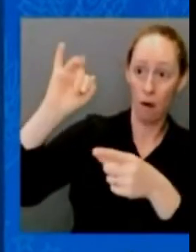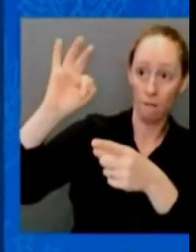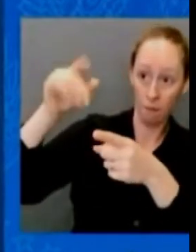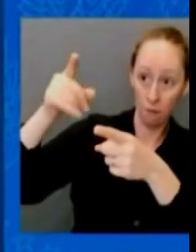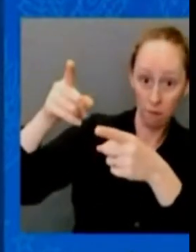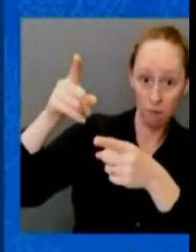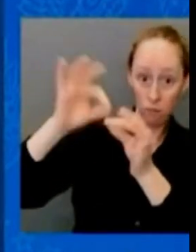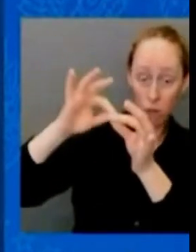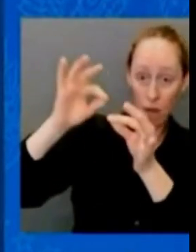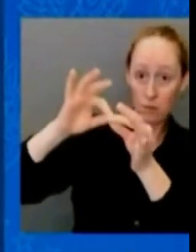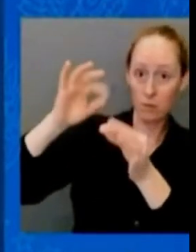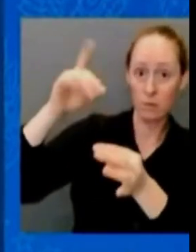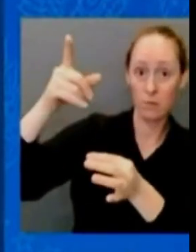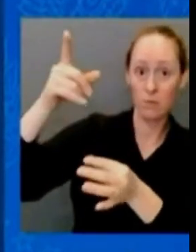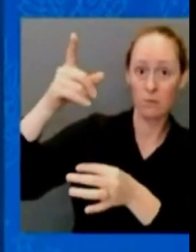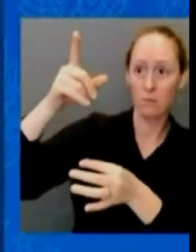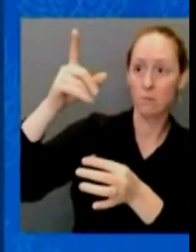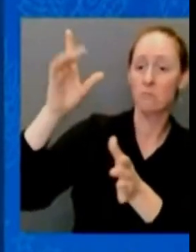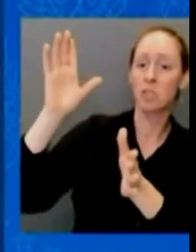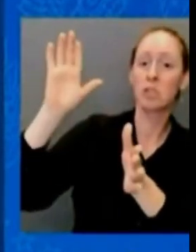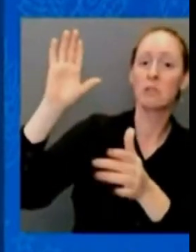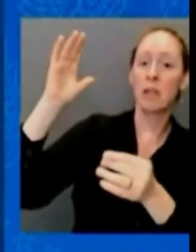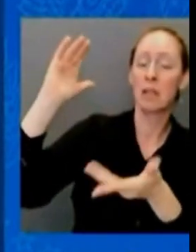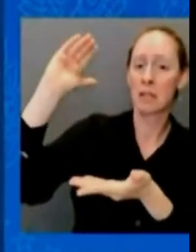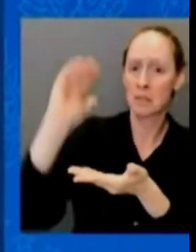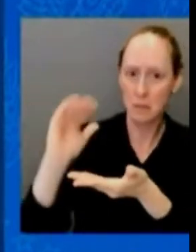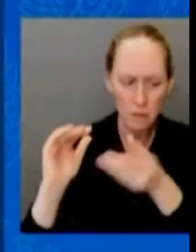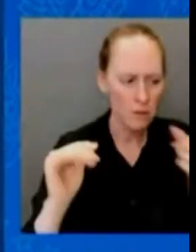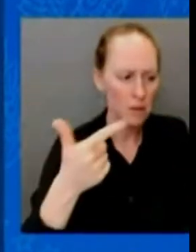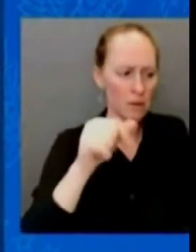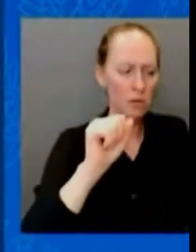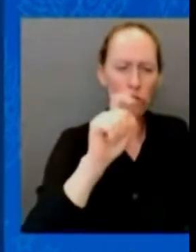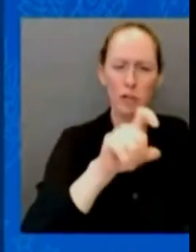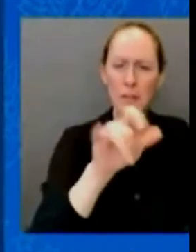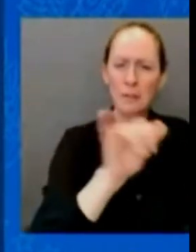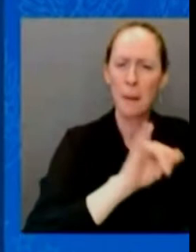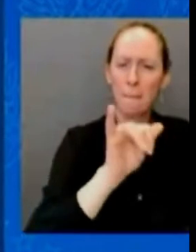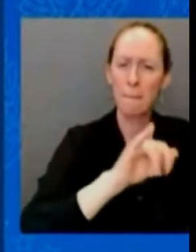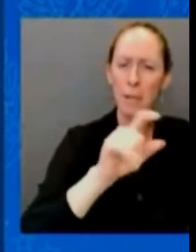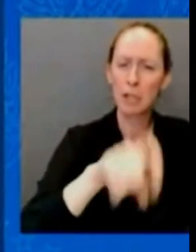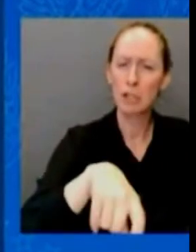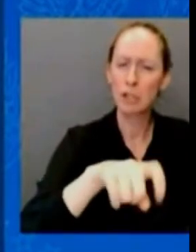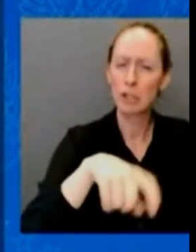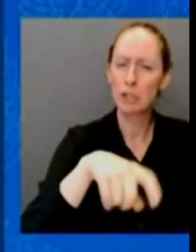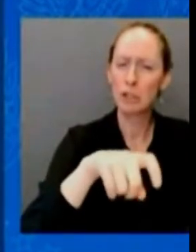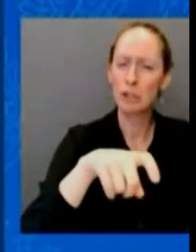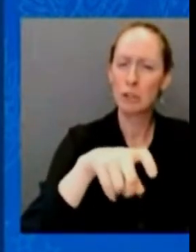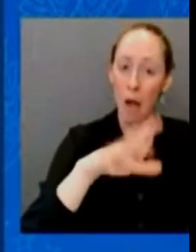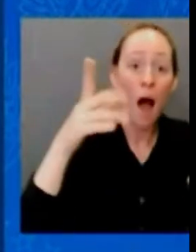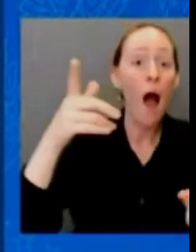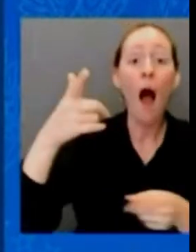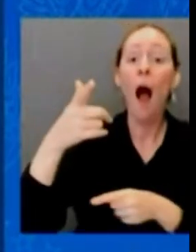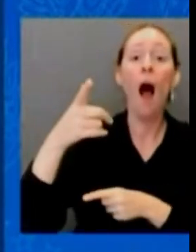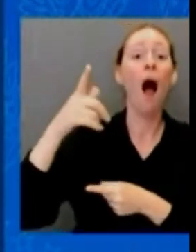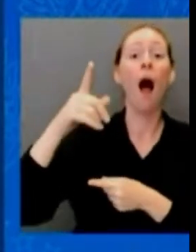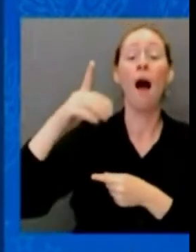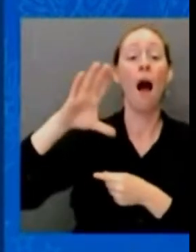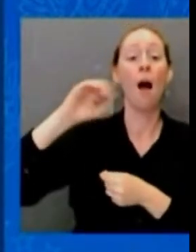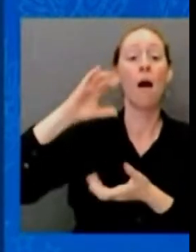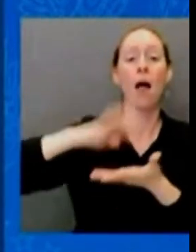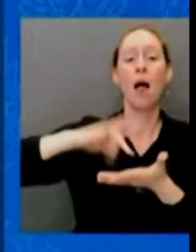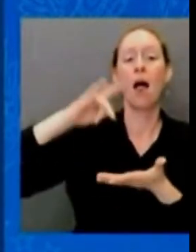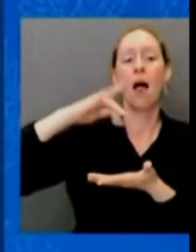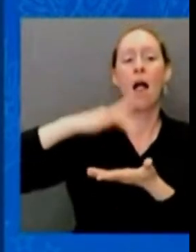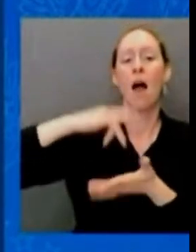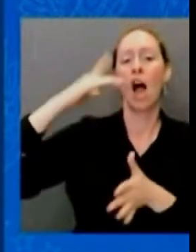time. If we're taking average profits they've been making over the last 20 years instead of the historic profits they're making today, the price of